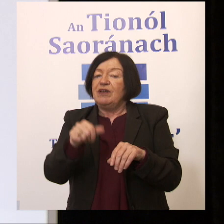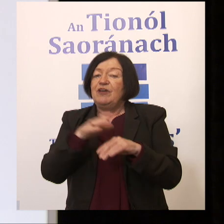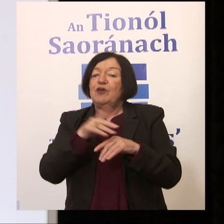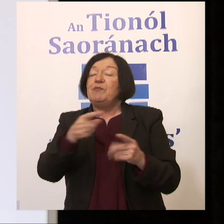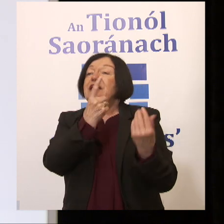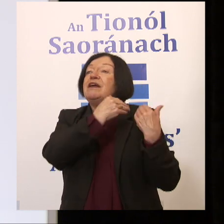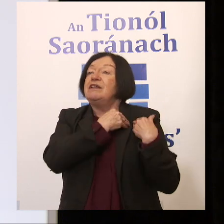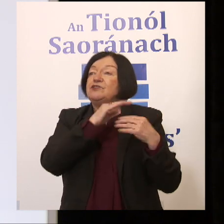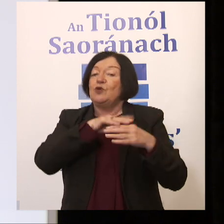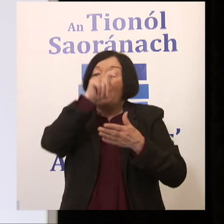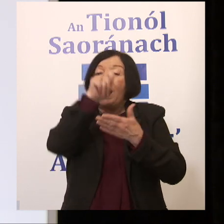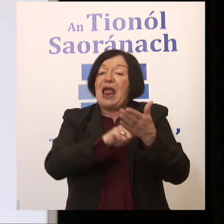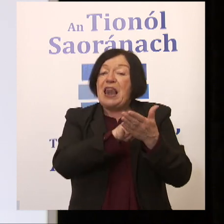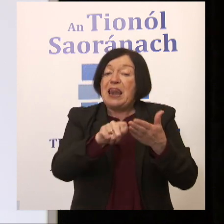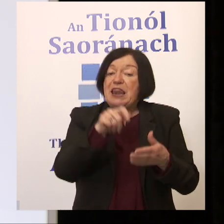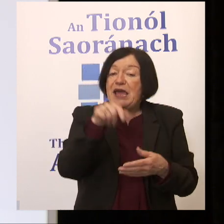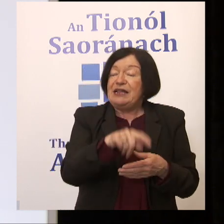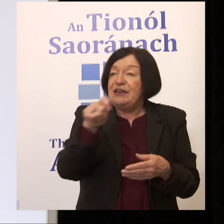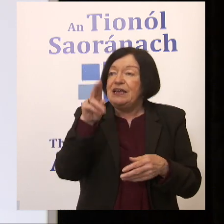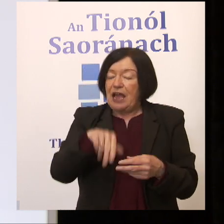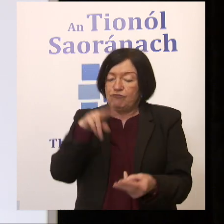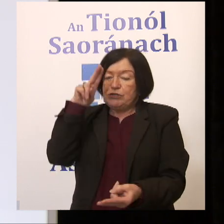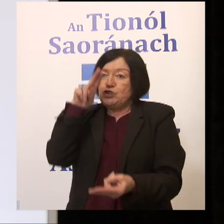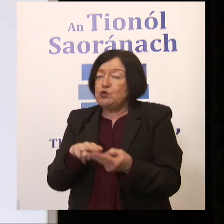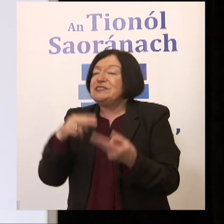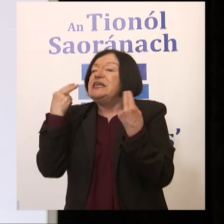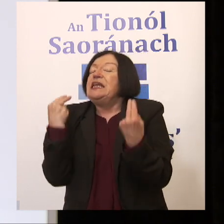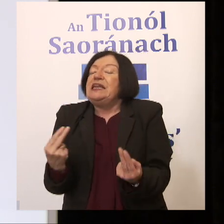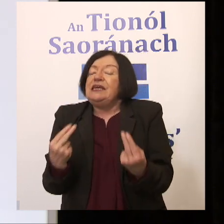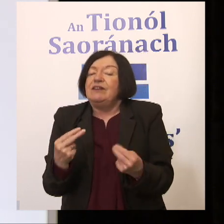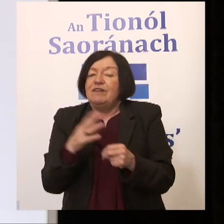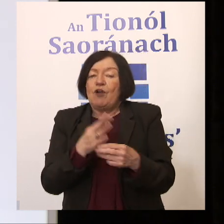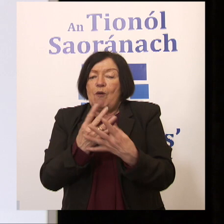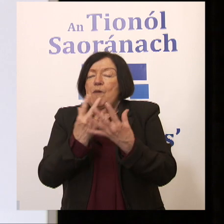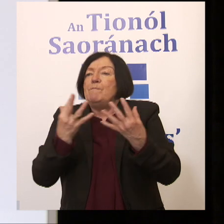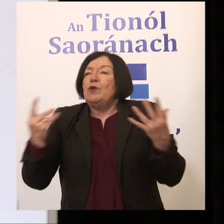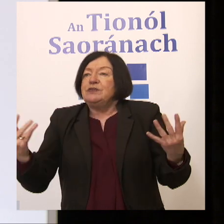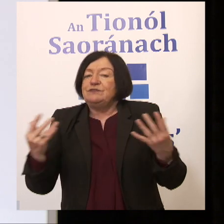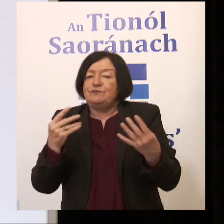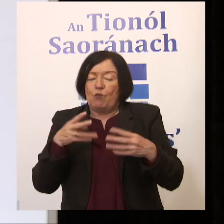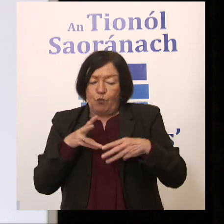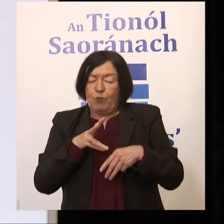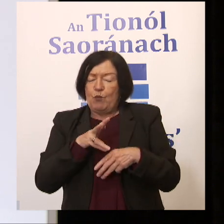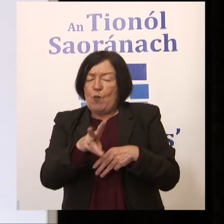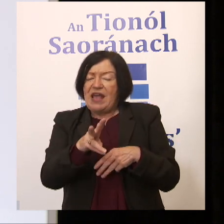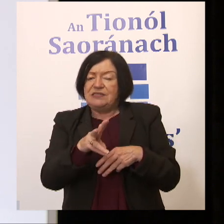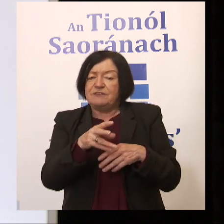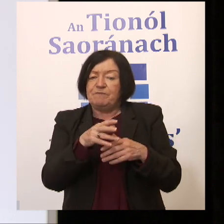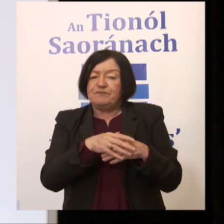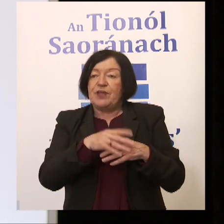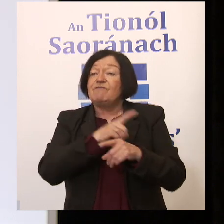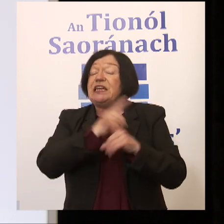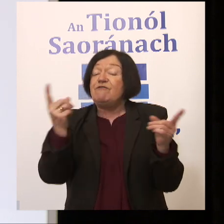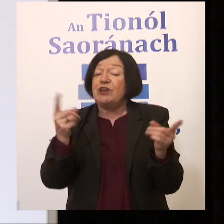accountable to elected office holders, that this can reduce the need for multiple channels of